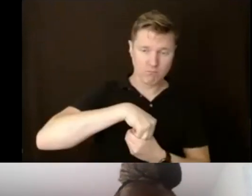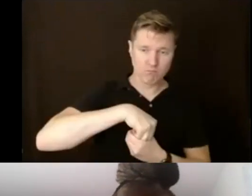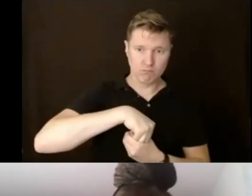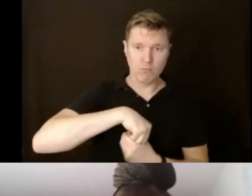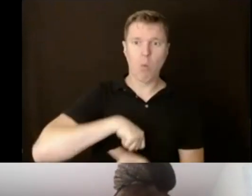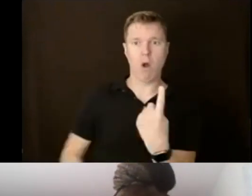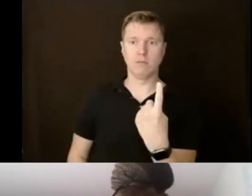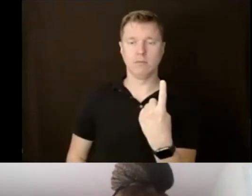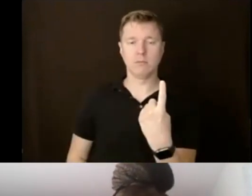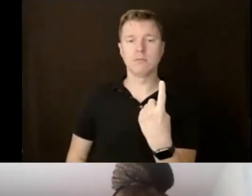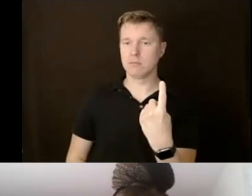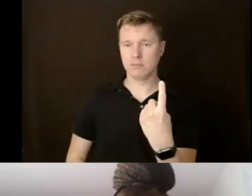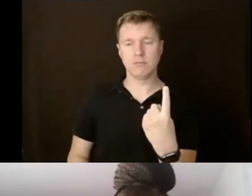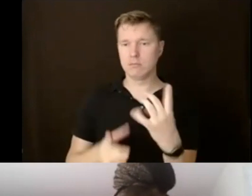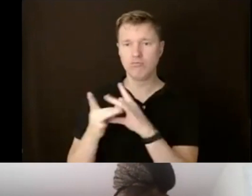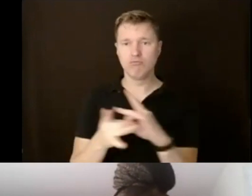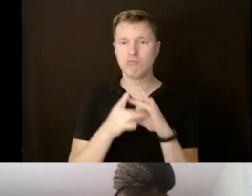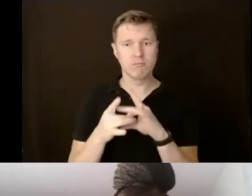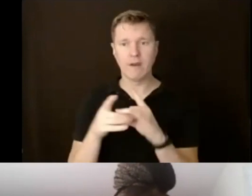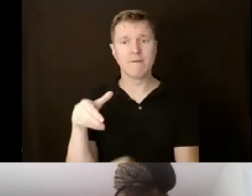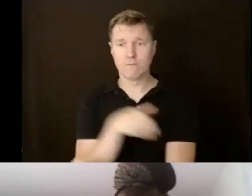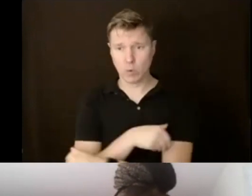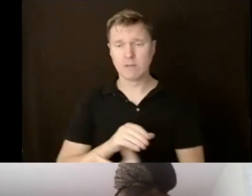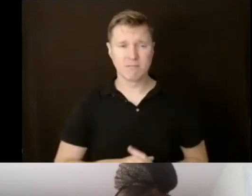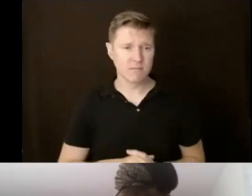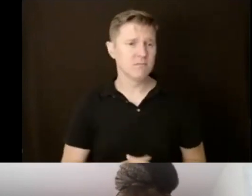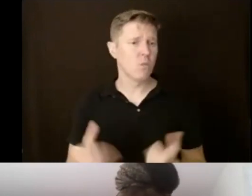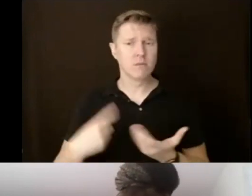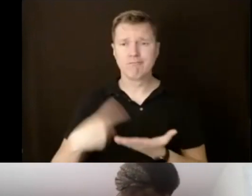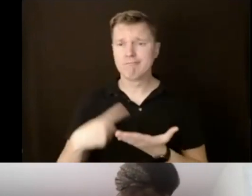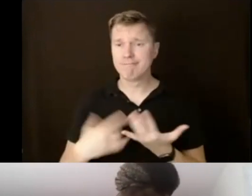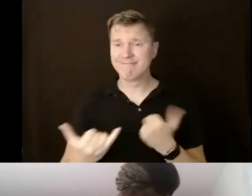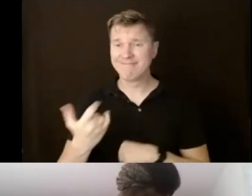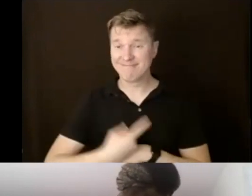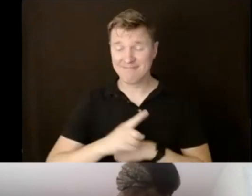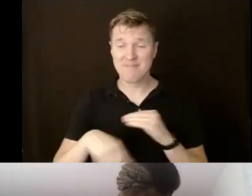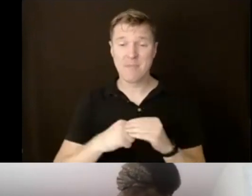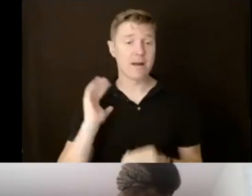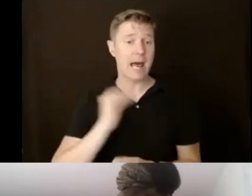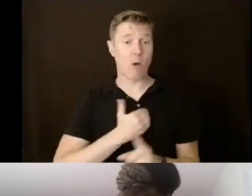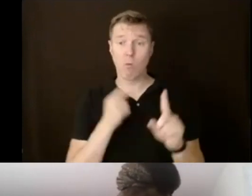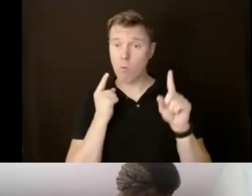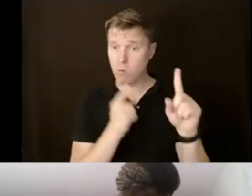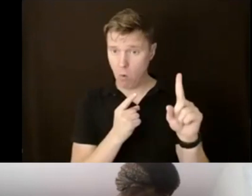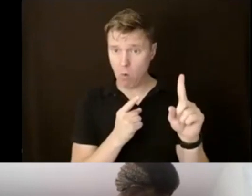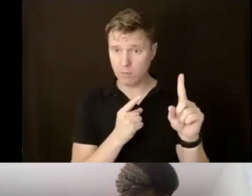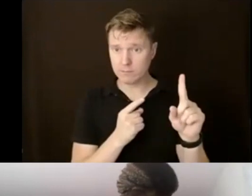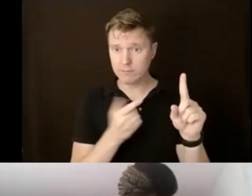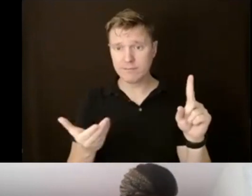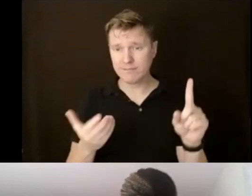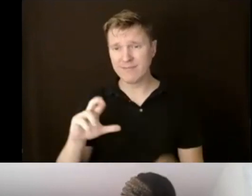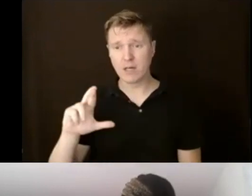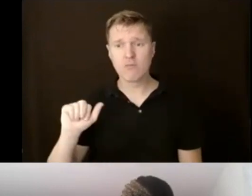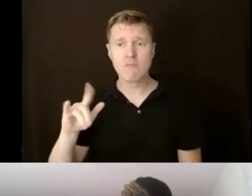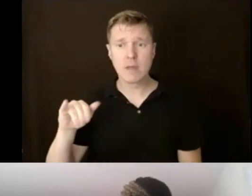unified force. So I just want to talk to you a little bit about what our goal is at Reliance. You know, I